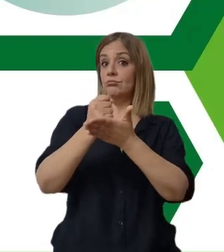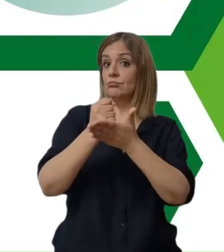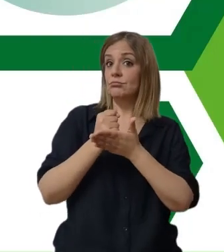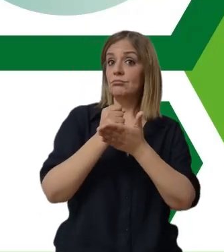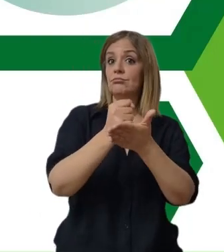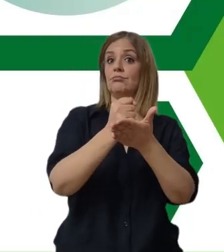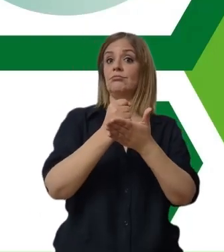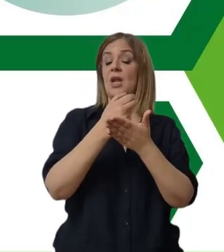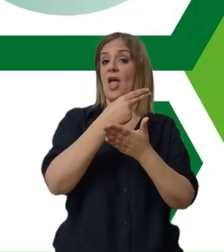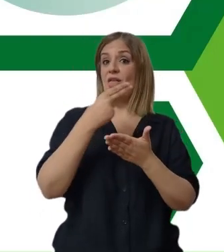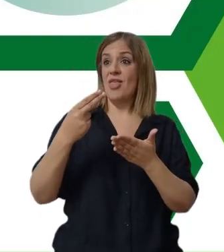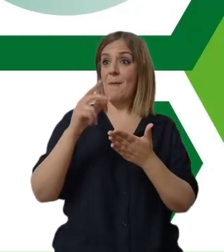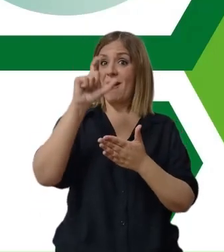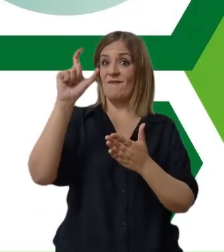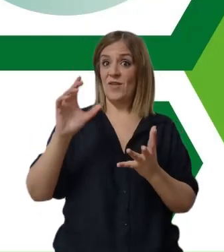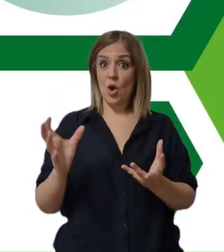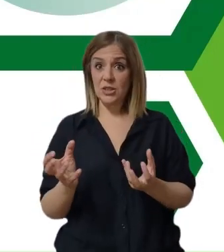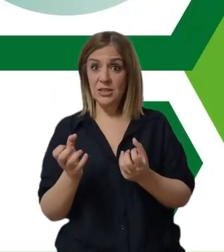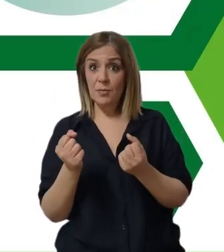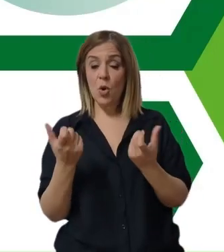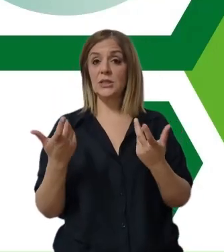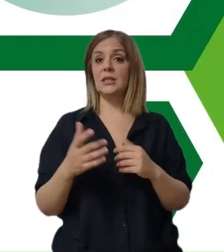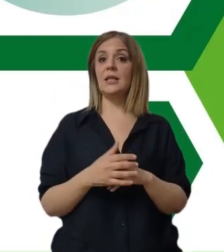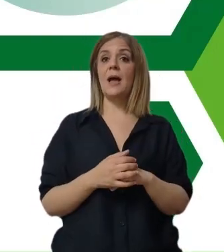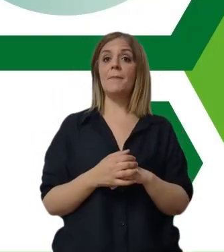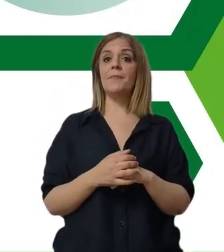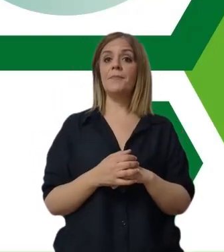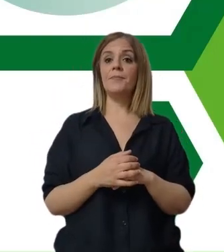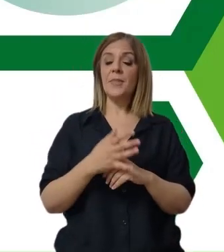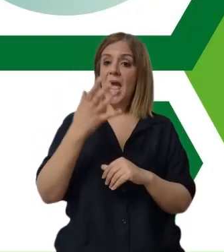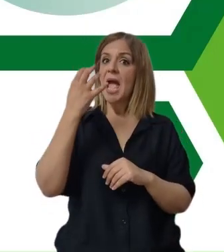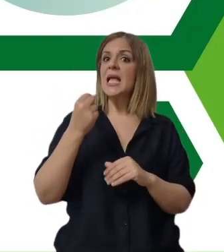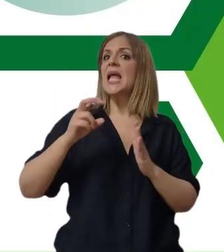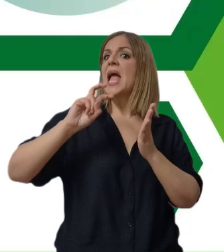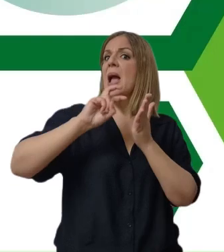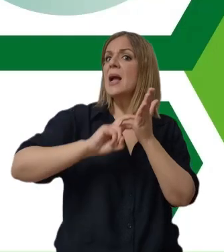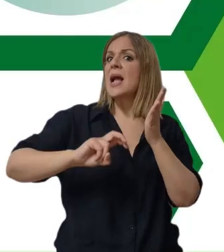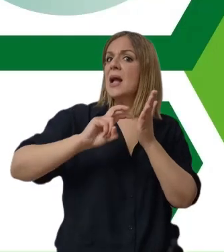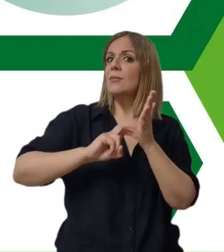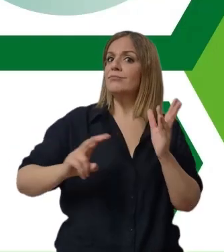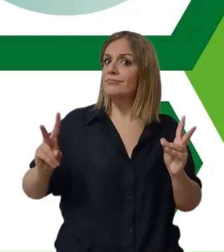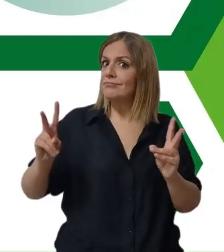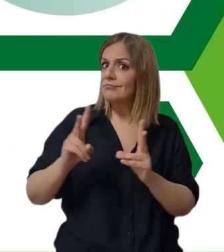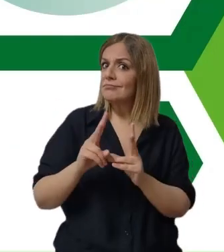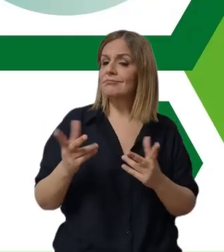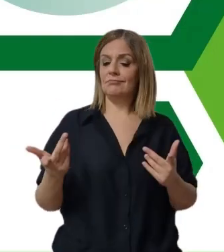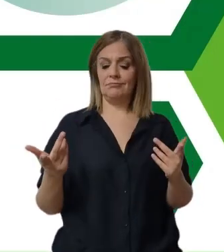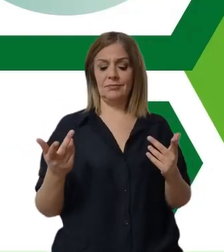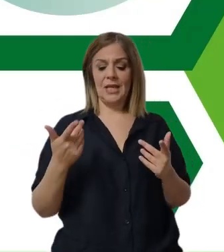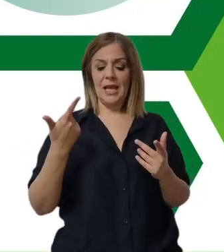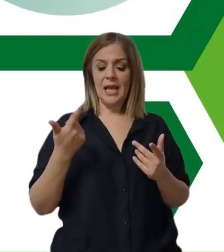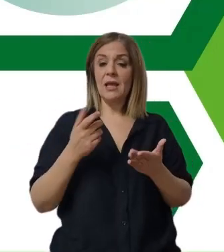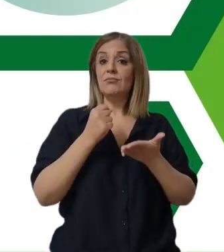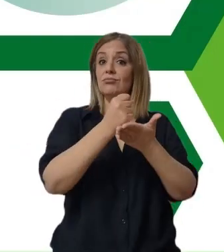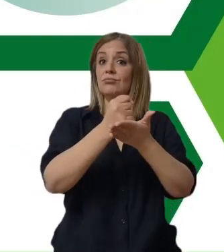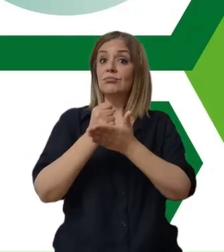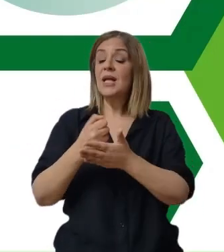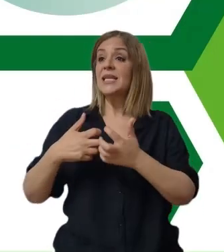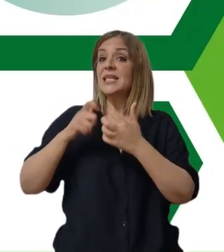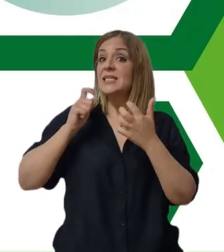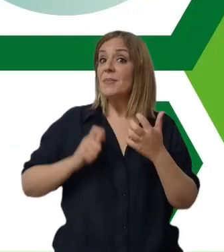for sustainability, offer subsidies, tax breaks, or grant to businesses and